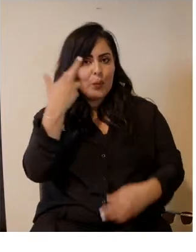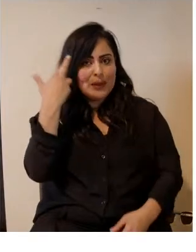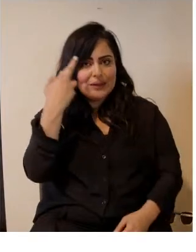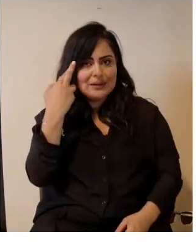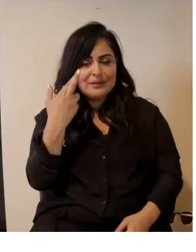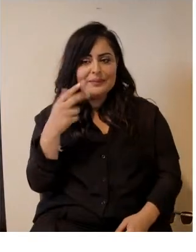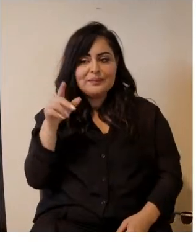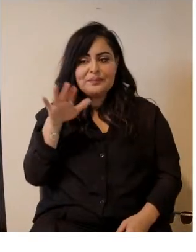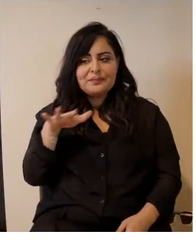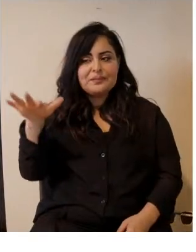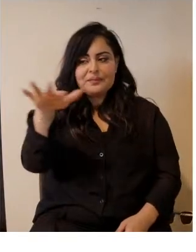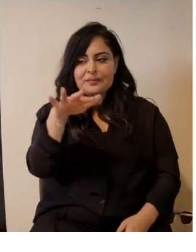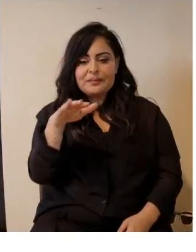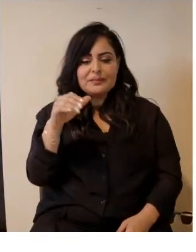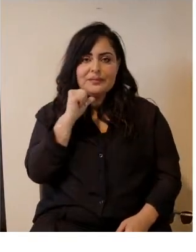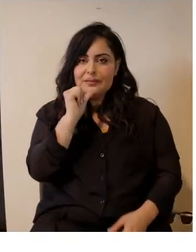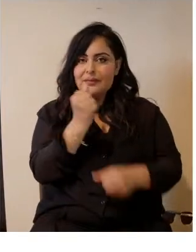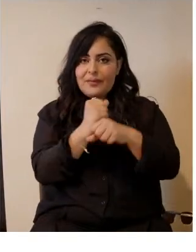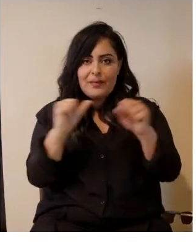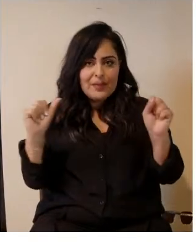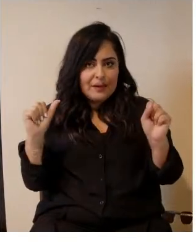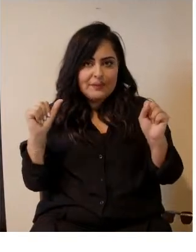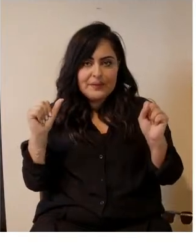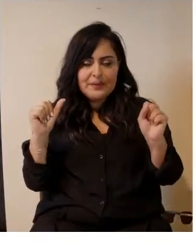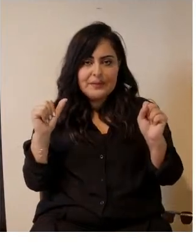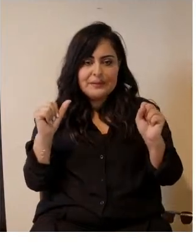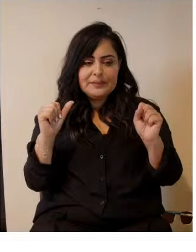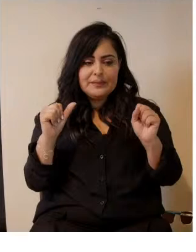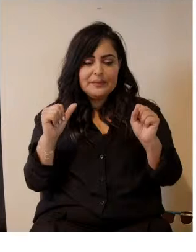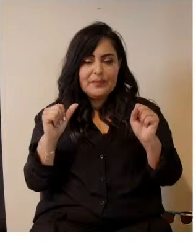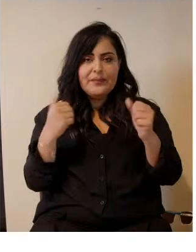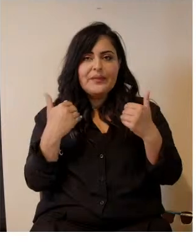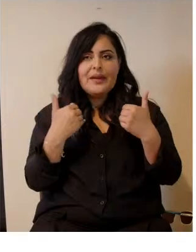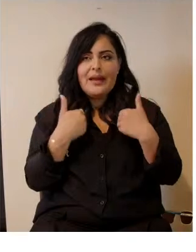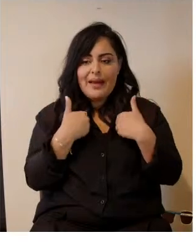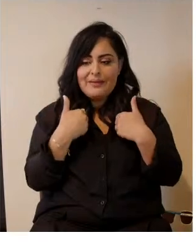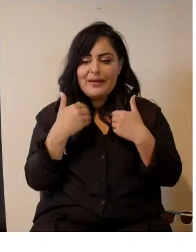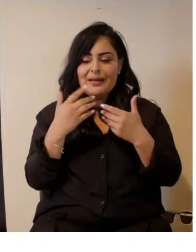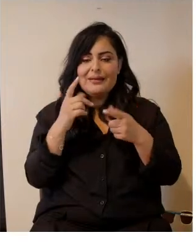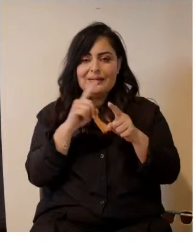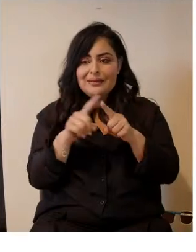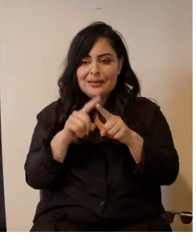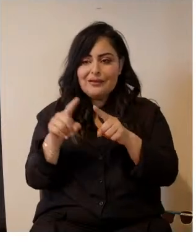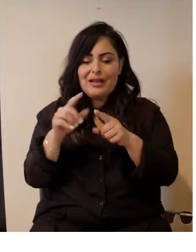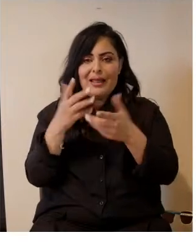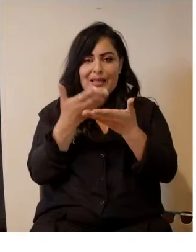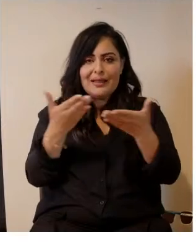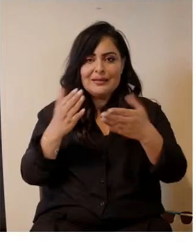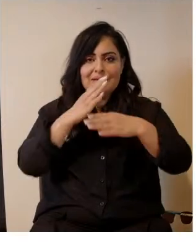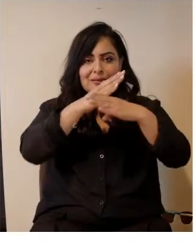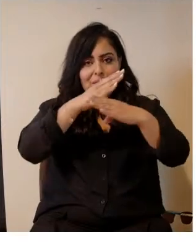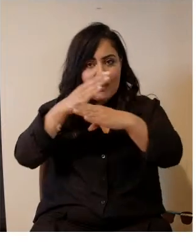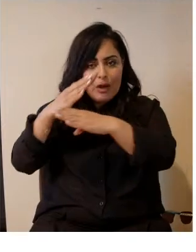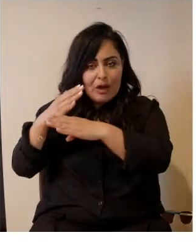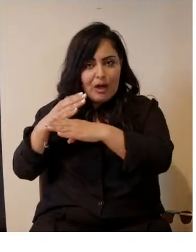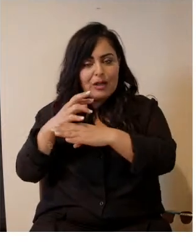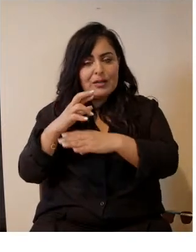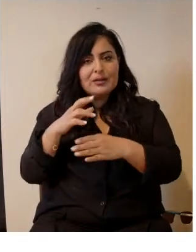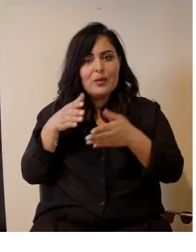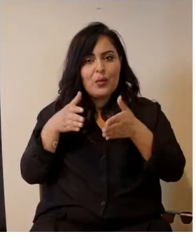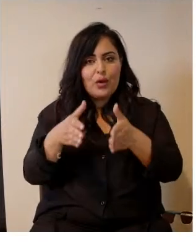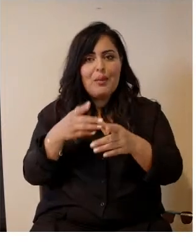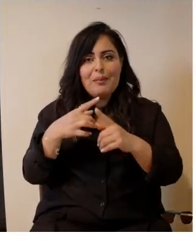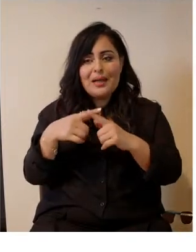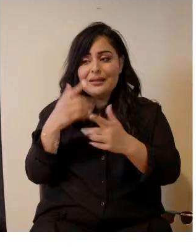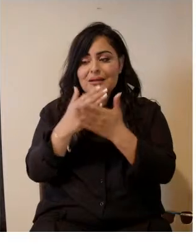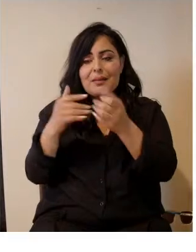still not considered safe. There's debris in the road. There's still active fires in